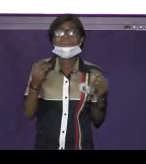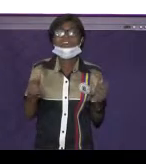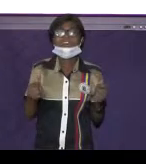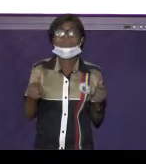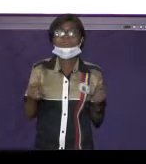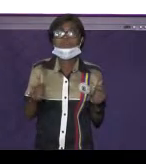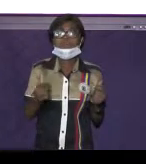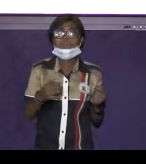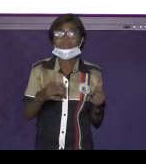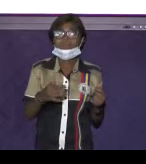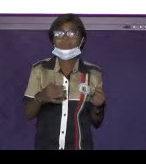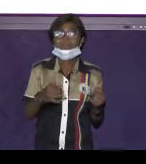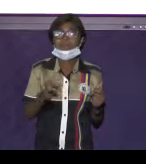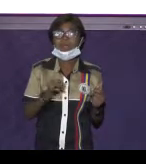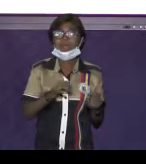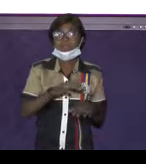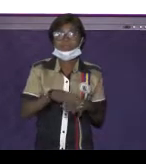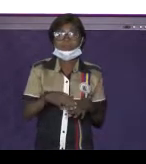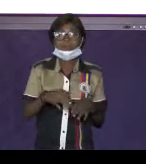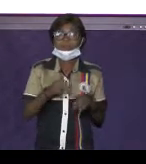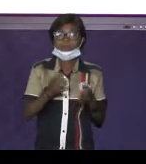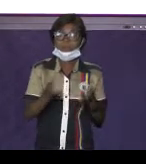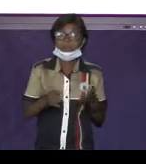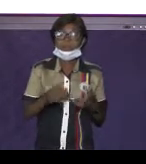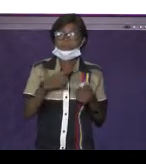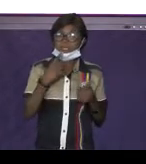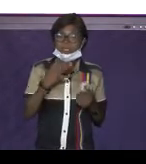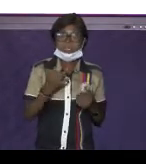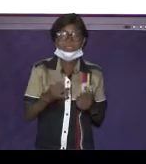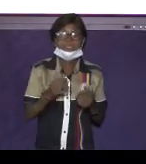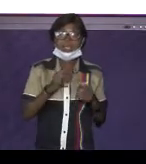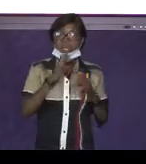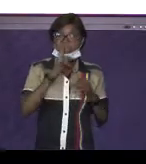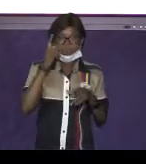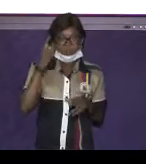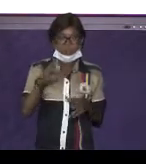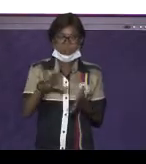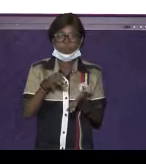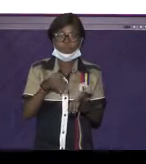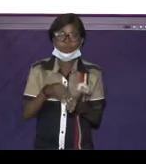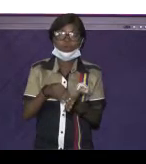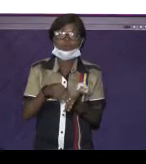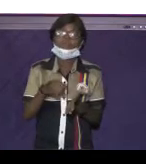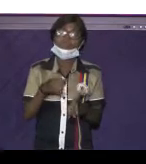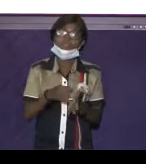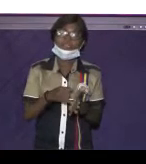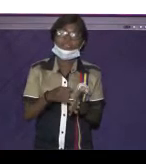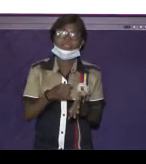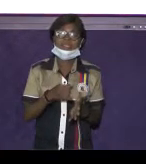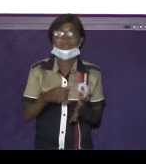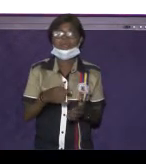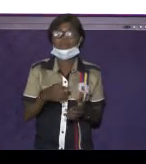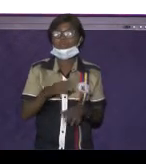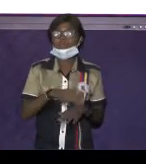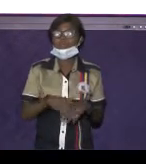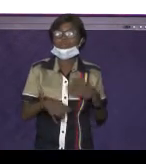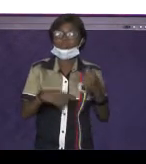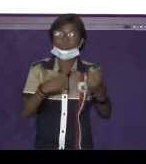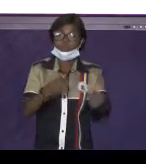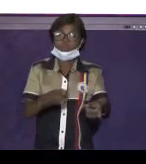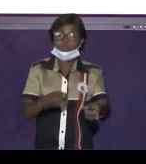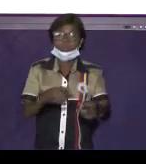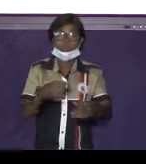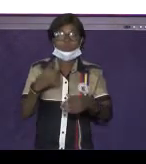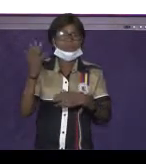think is faster? I think Umar is in front. Well, I'm not saying the answer. Copy this down. You have 30 seconds. But do not go away, because today is